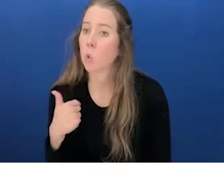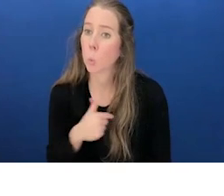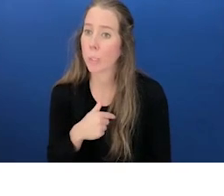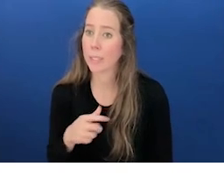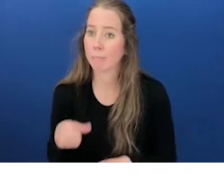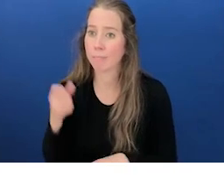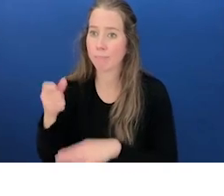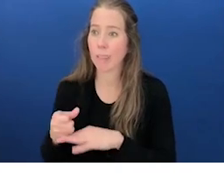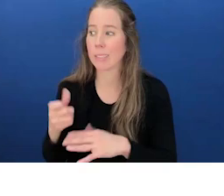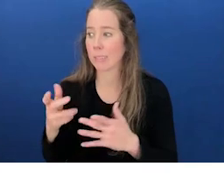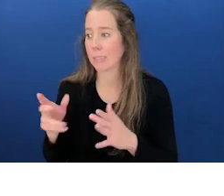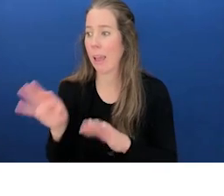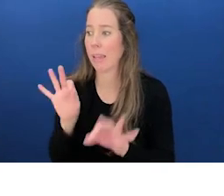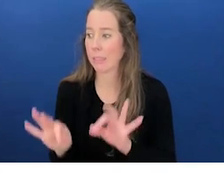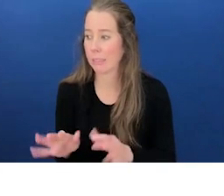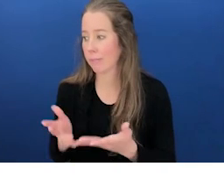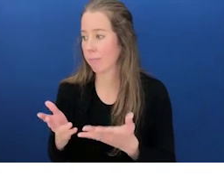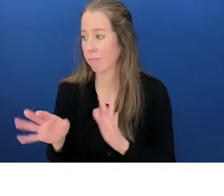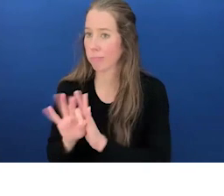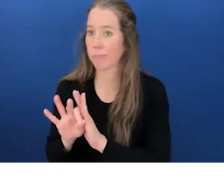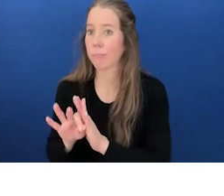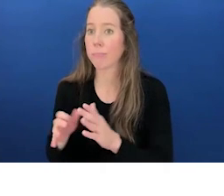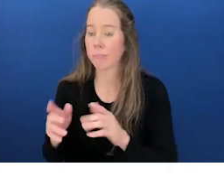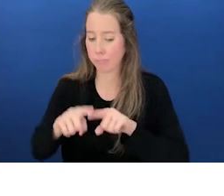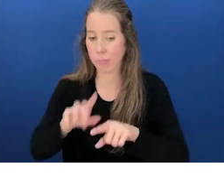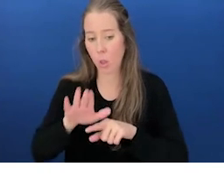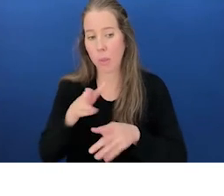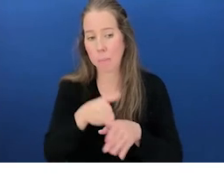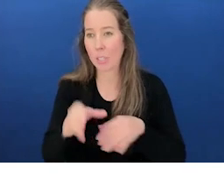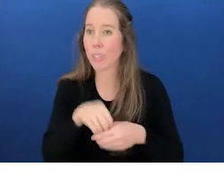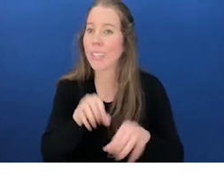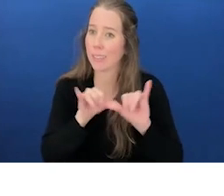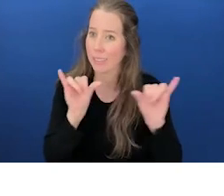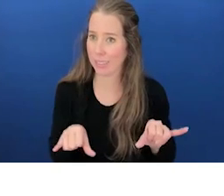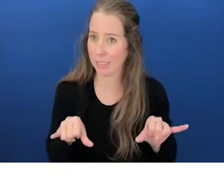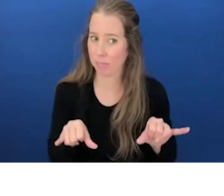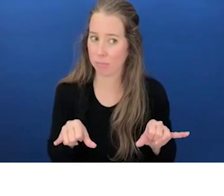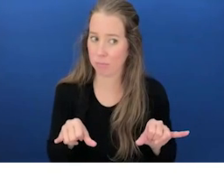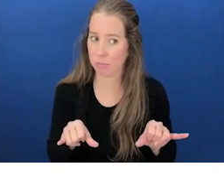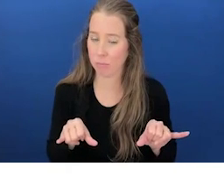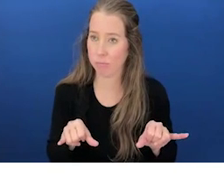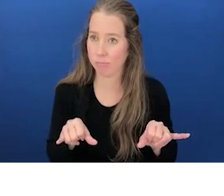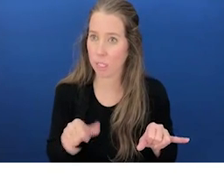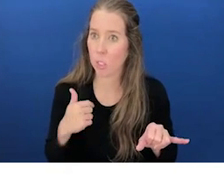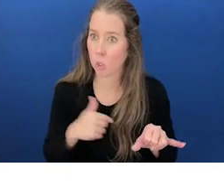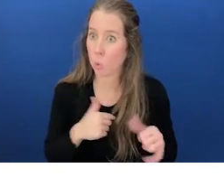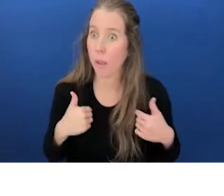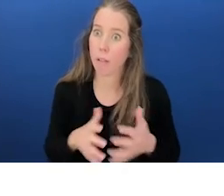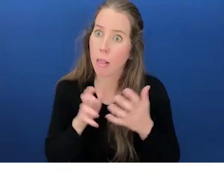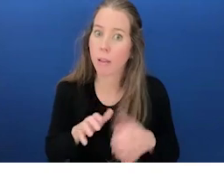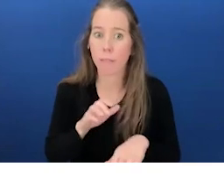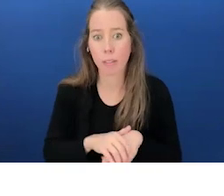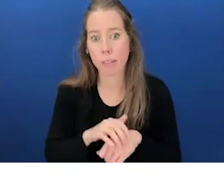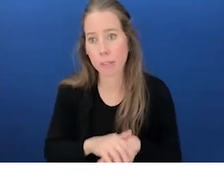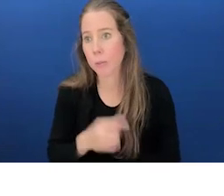assigned based on what major they have in the system. Right, so we do get a lot of English